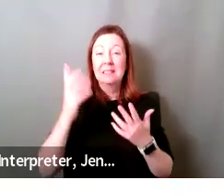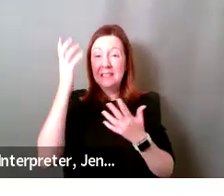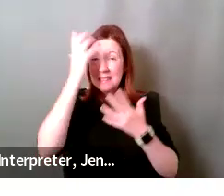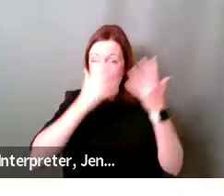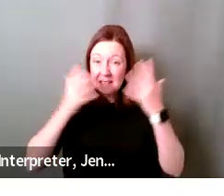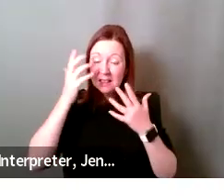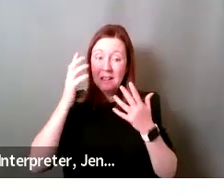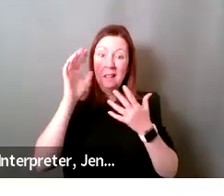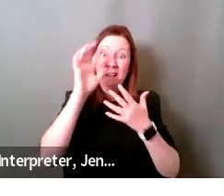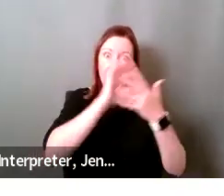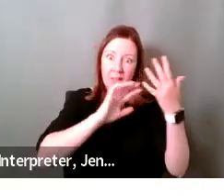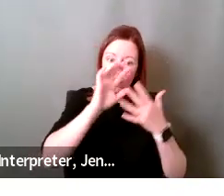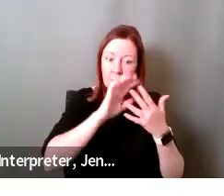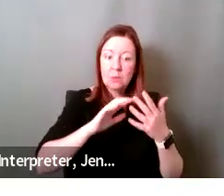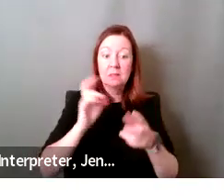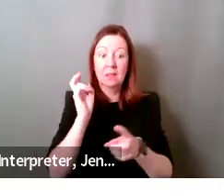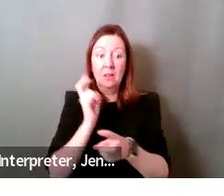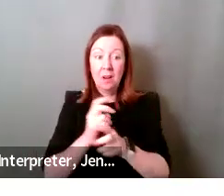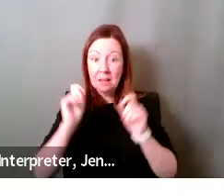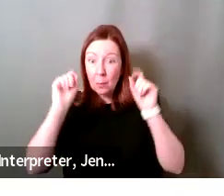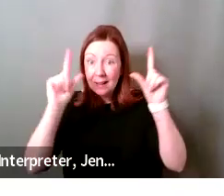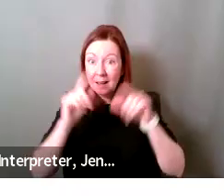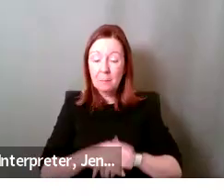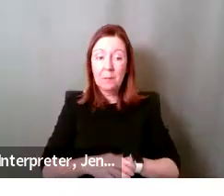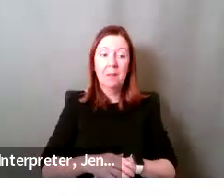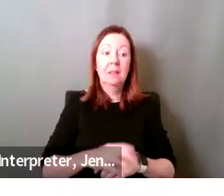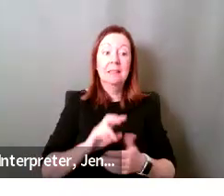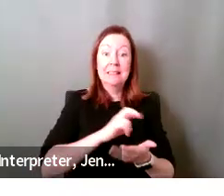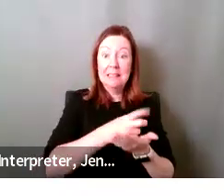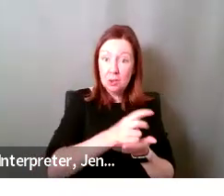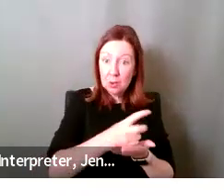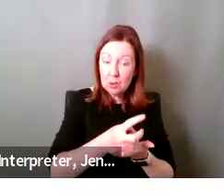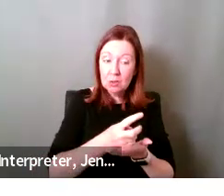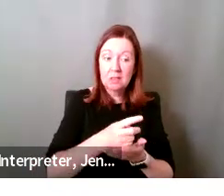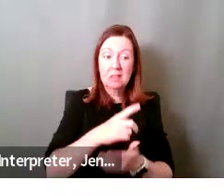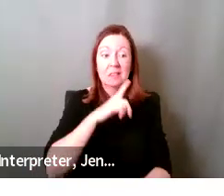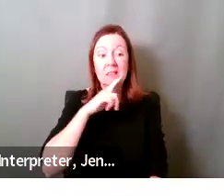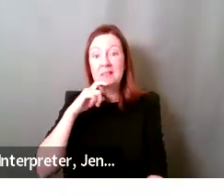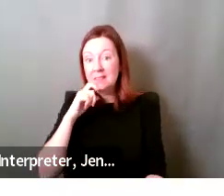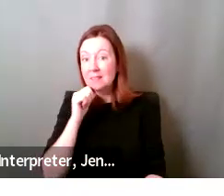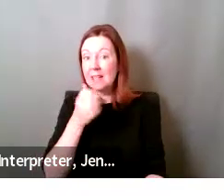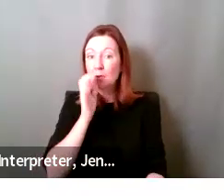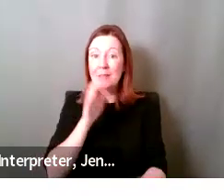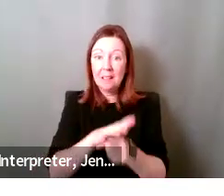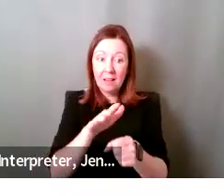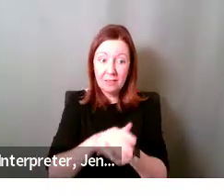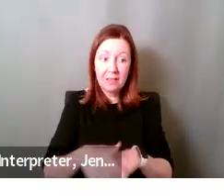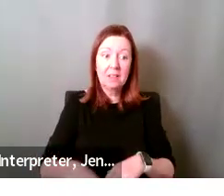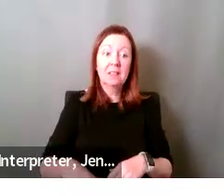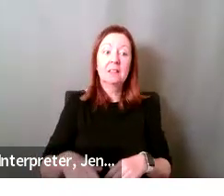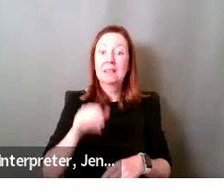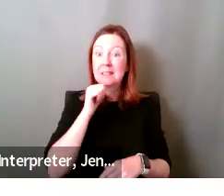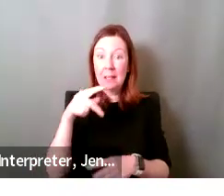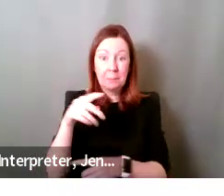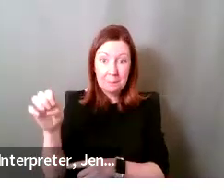dizziness, confusion, difficulty waking up, seizures, dehydration or not drinking enough,